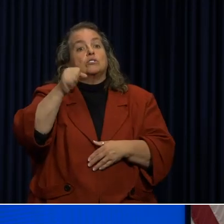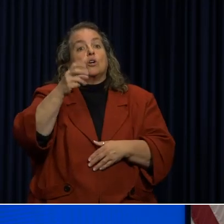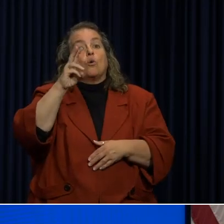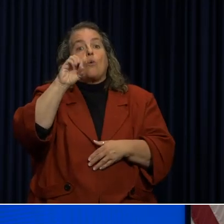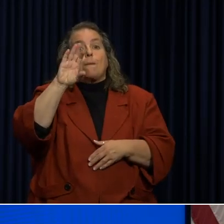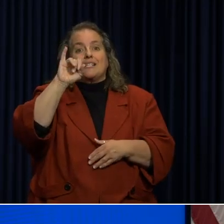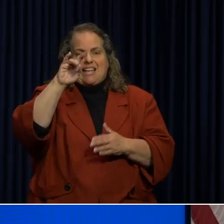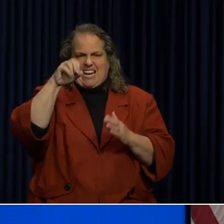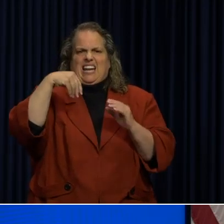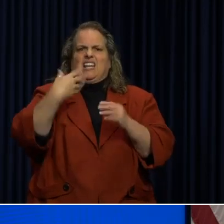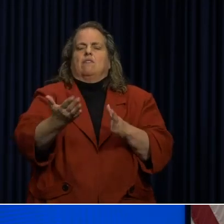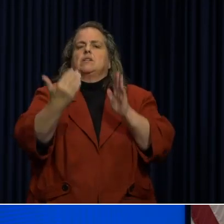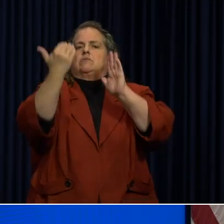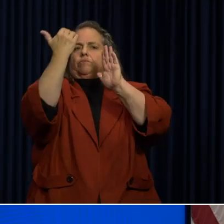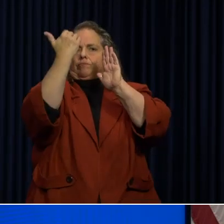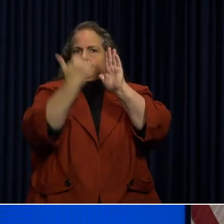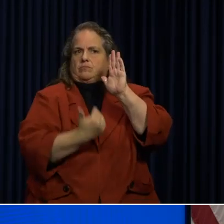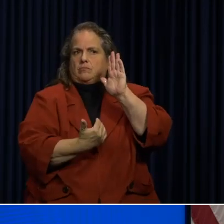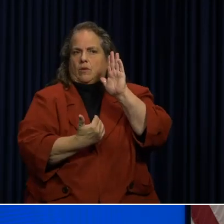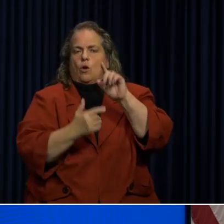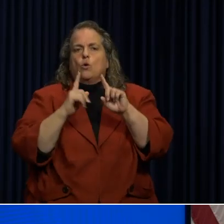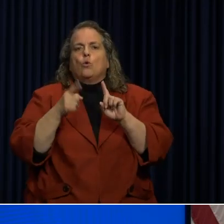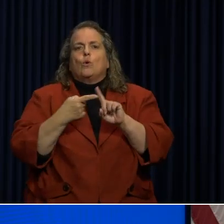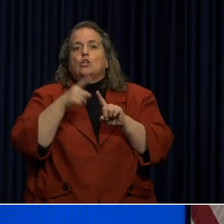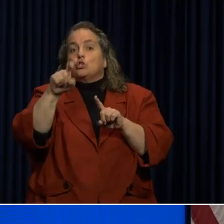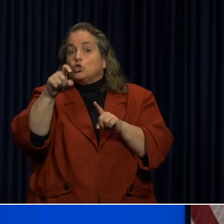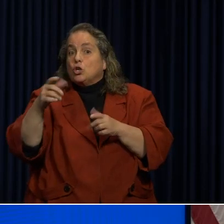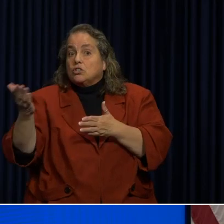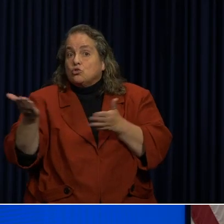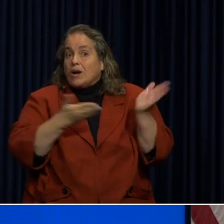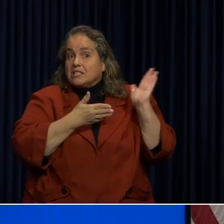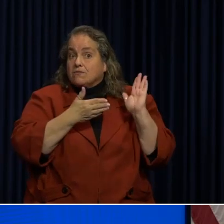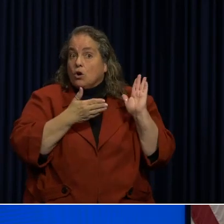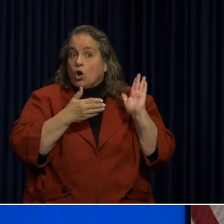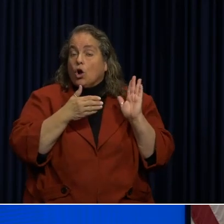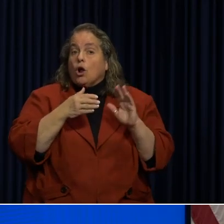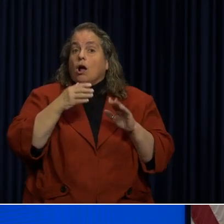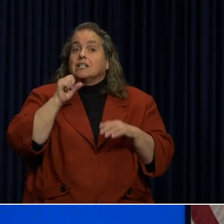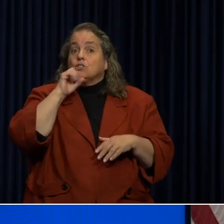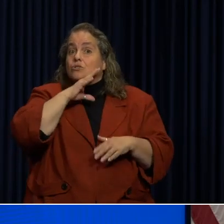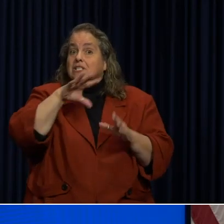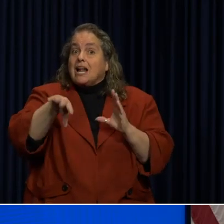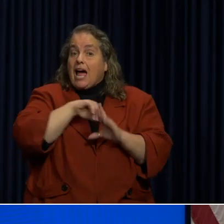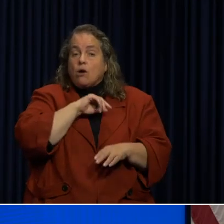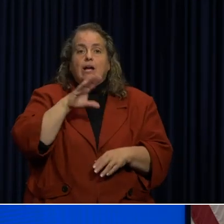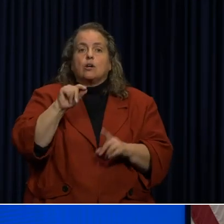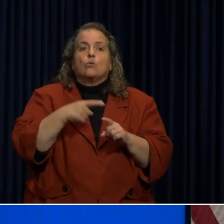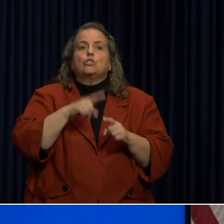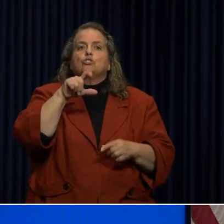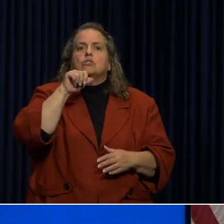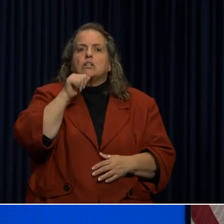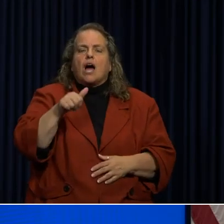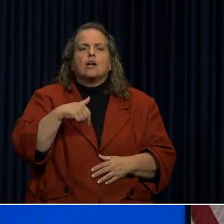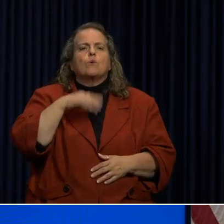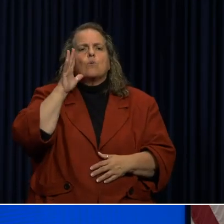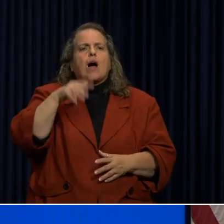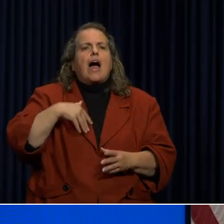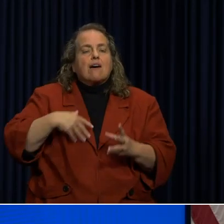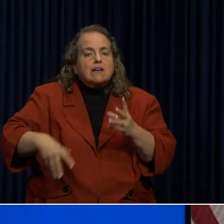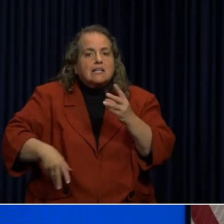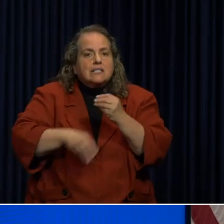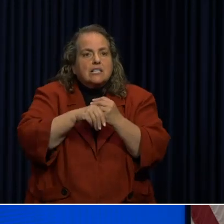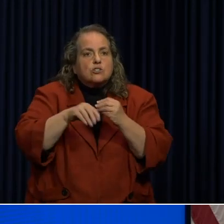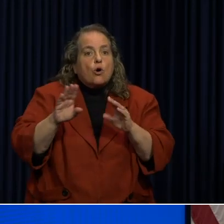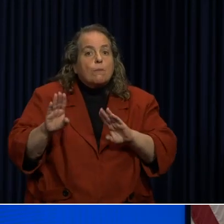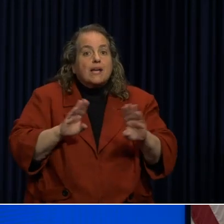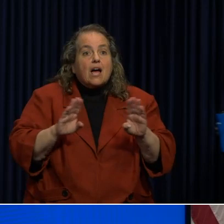guidance for when folks should and should not transfer. We will have additional behavioral health supports we provided to facilities,